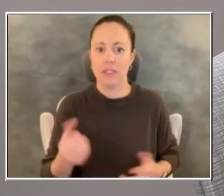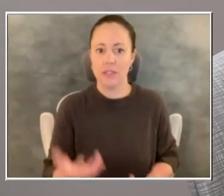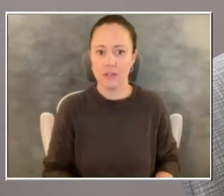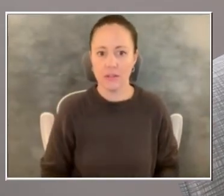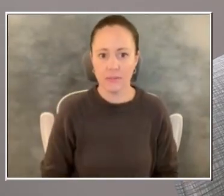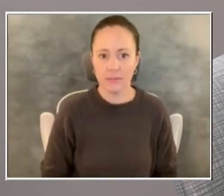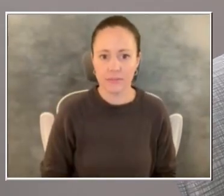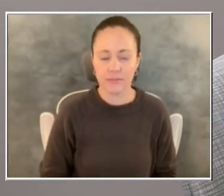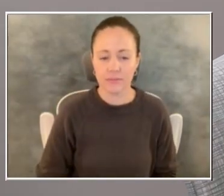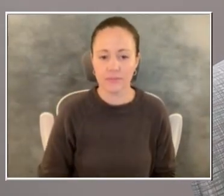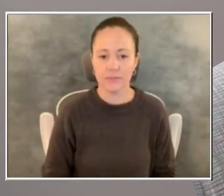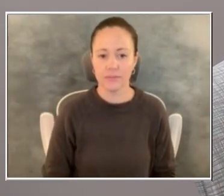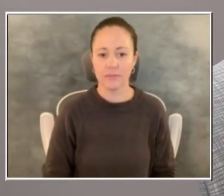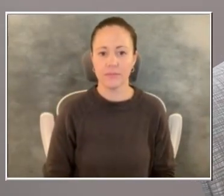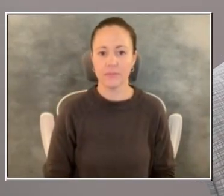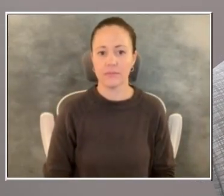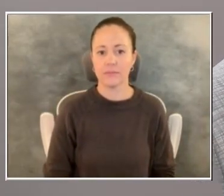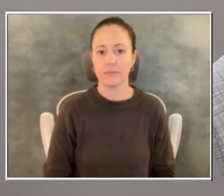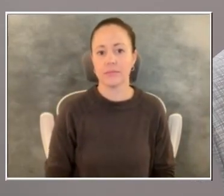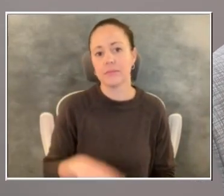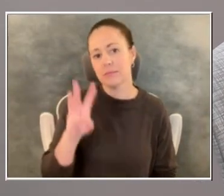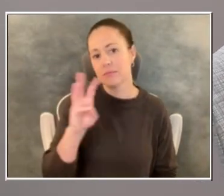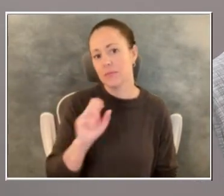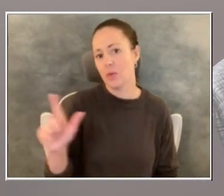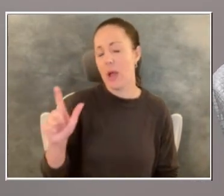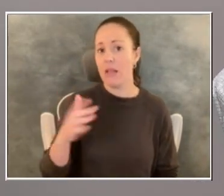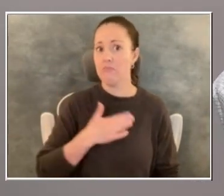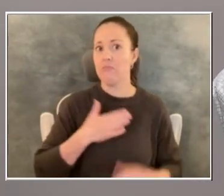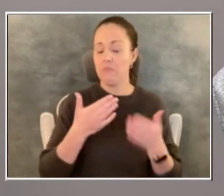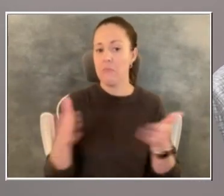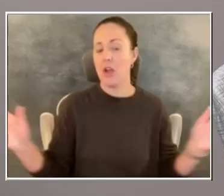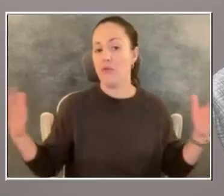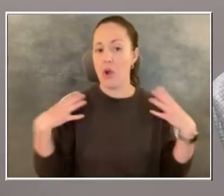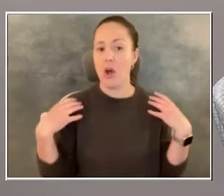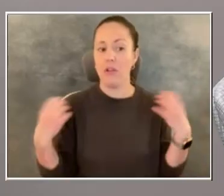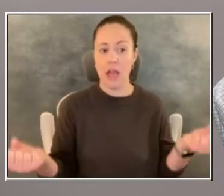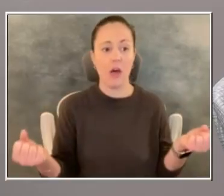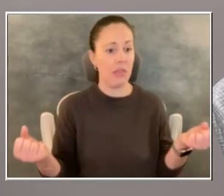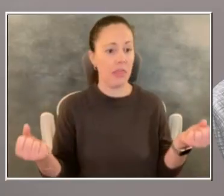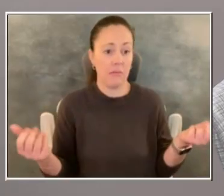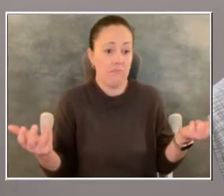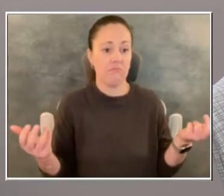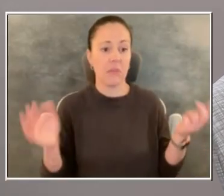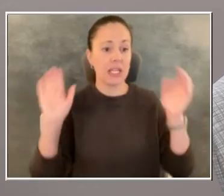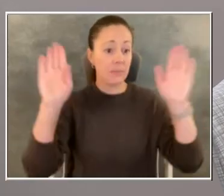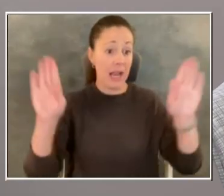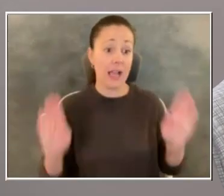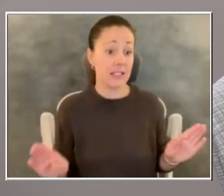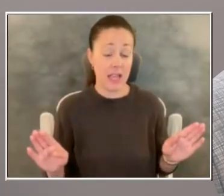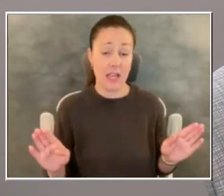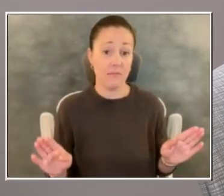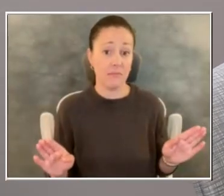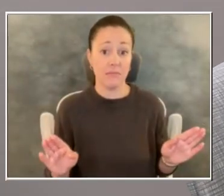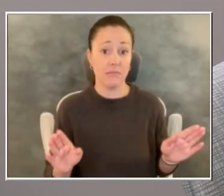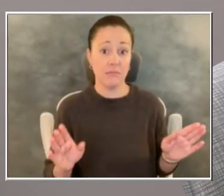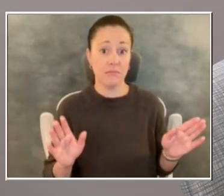Well, just as a general rule, my overall health has been excellent since, especially since I retired. I